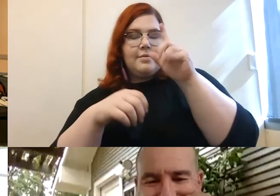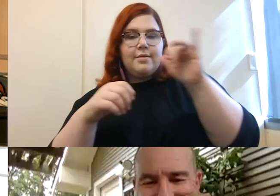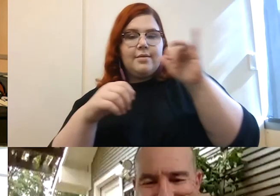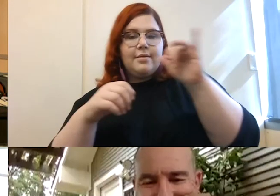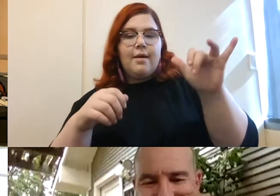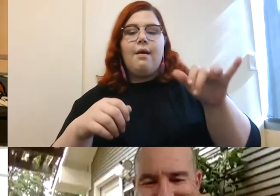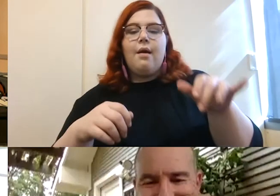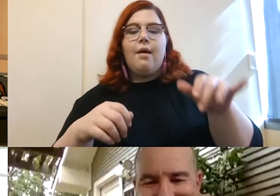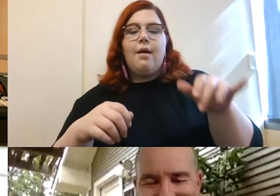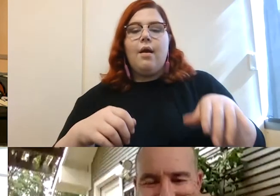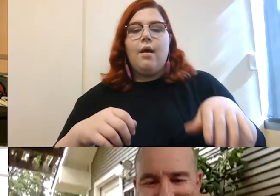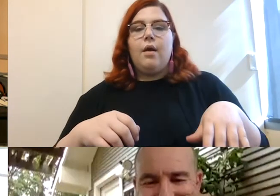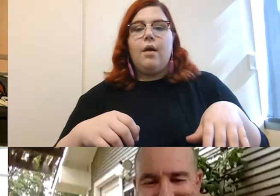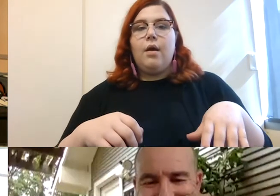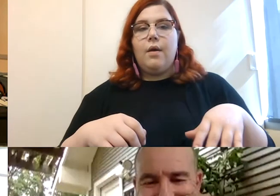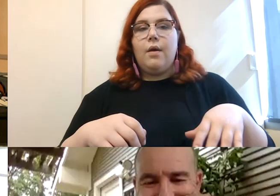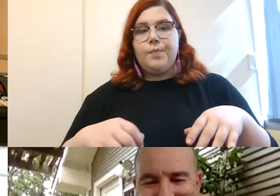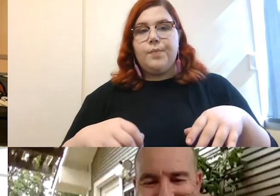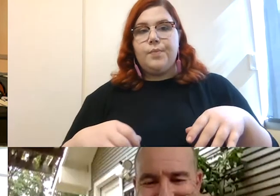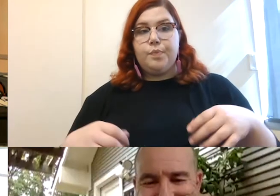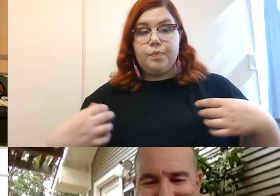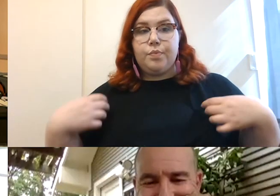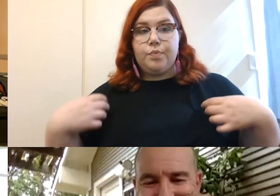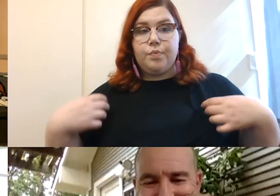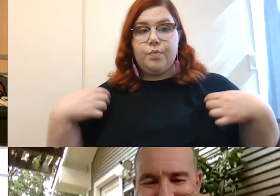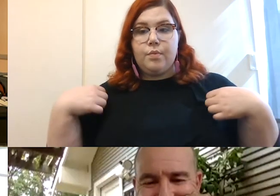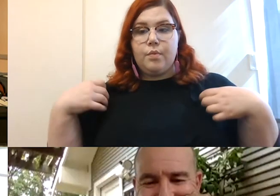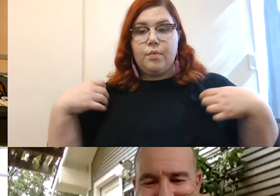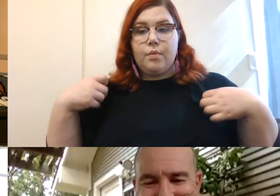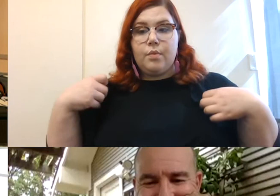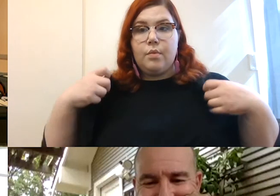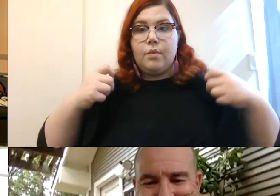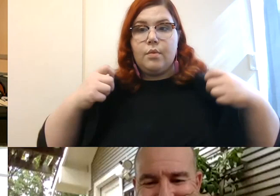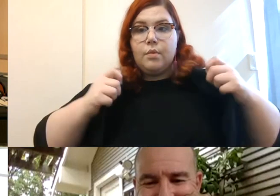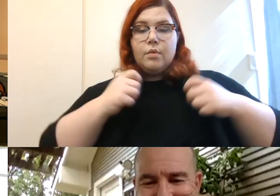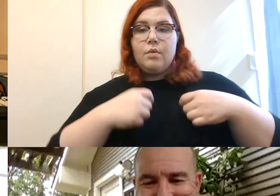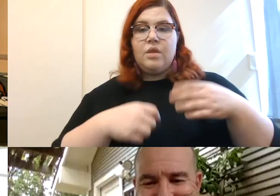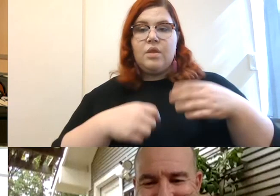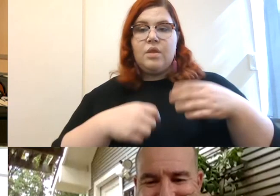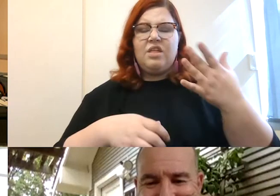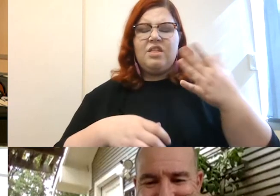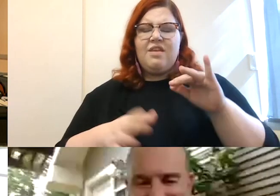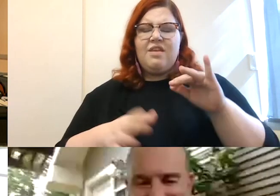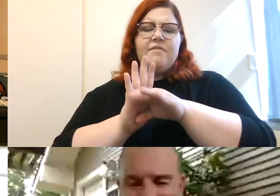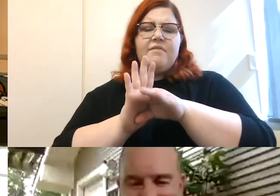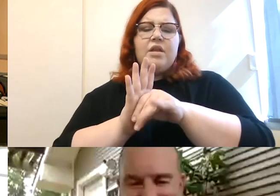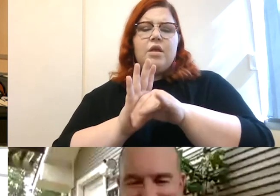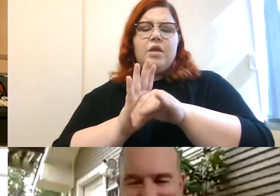And it's there. Did you get the? Oh, there it is.